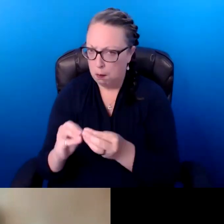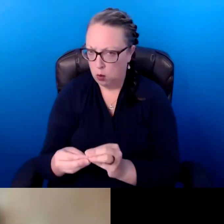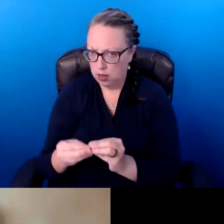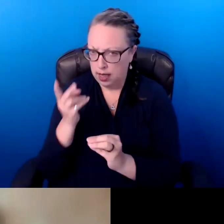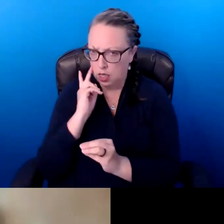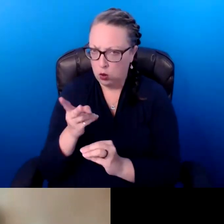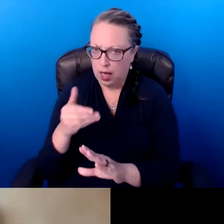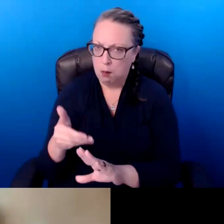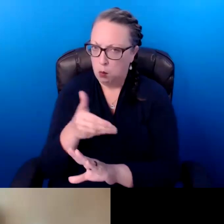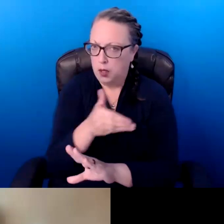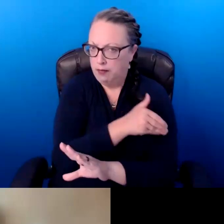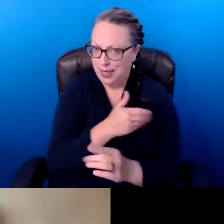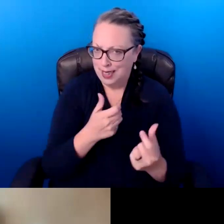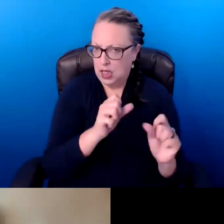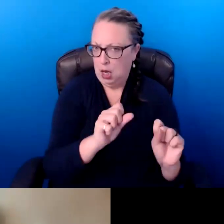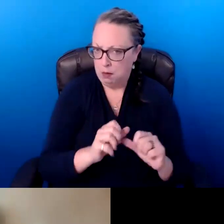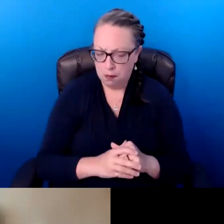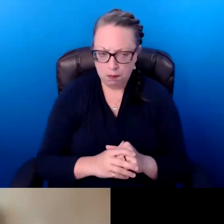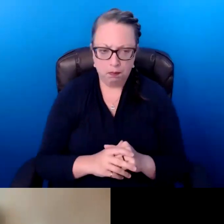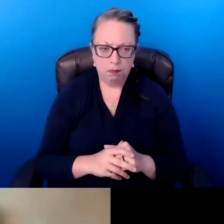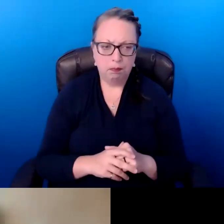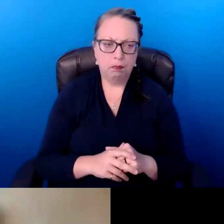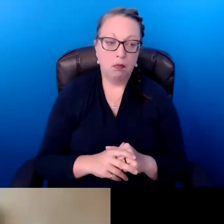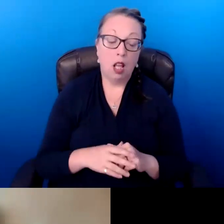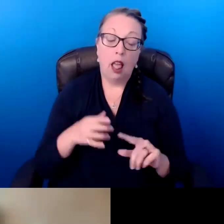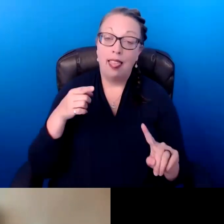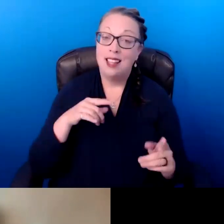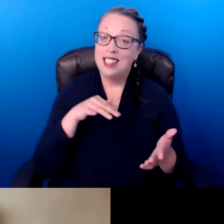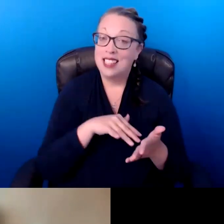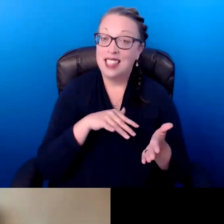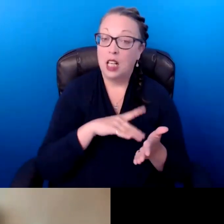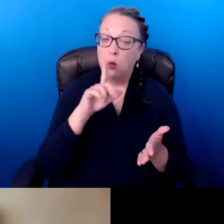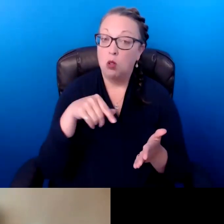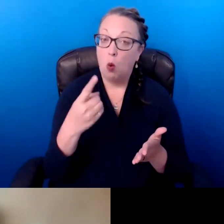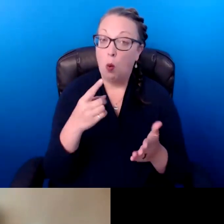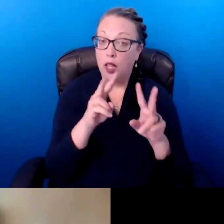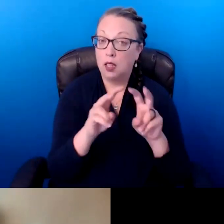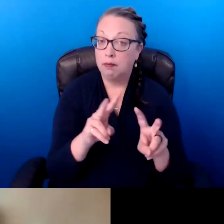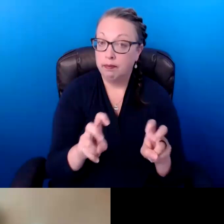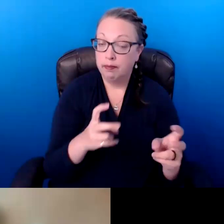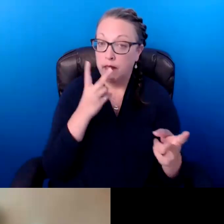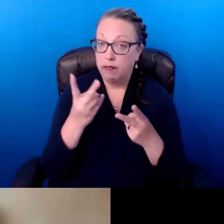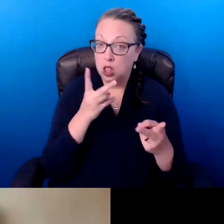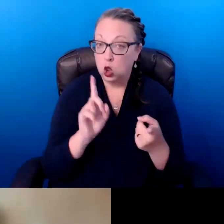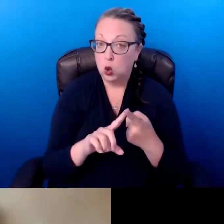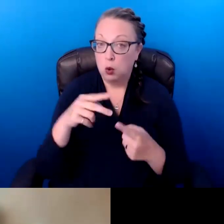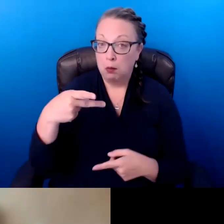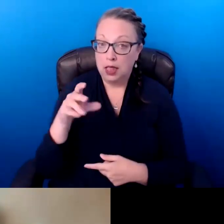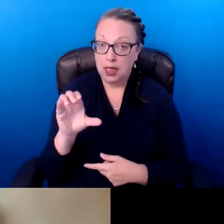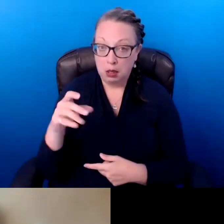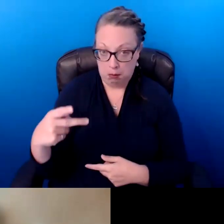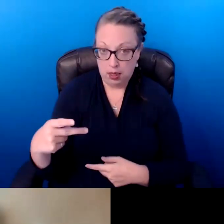attempts? So this study was only looking at, the visits to primary care.